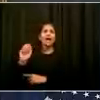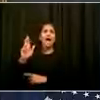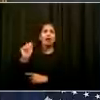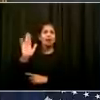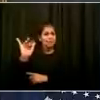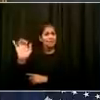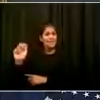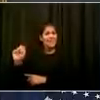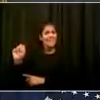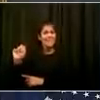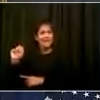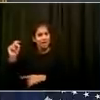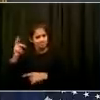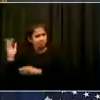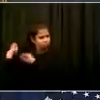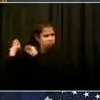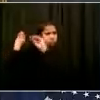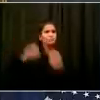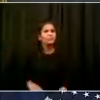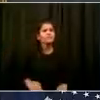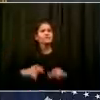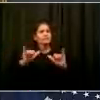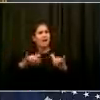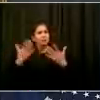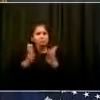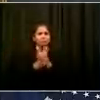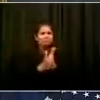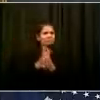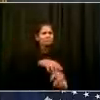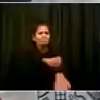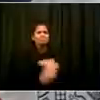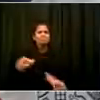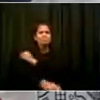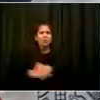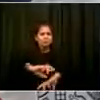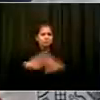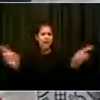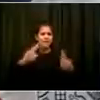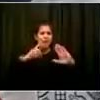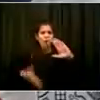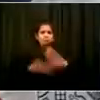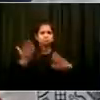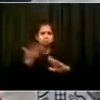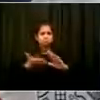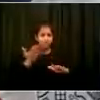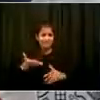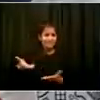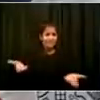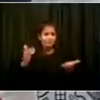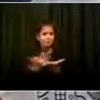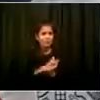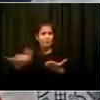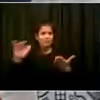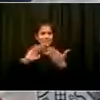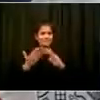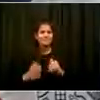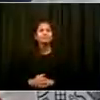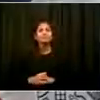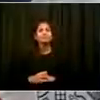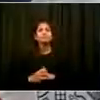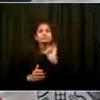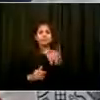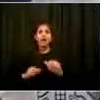all New Yorkers. This is the New York story, that everyone has had opportunity, but not everyone has